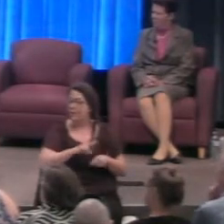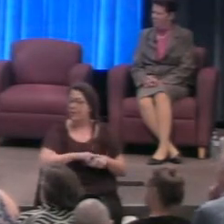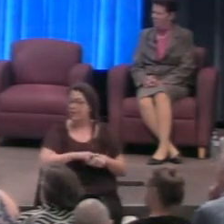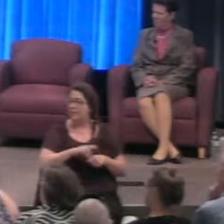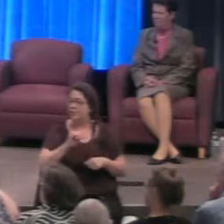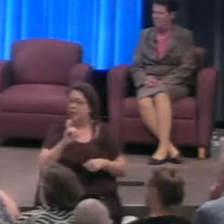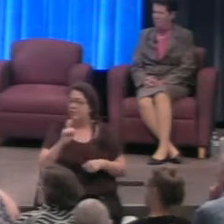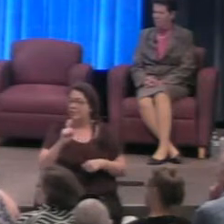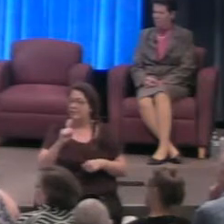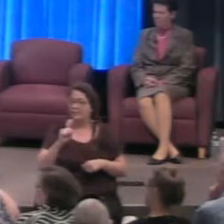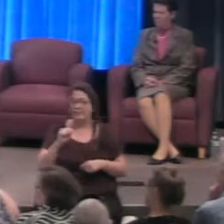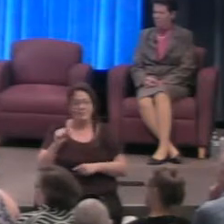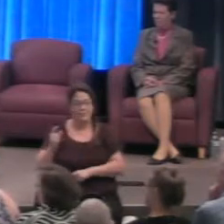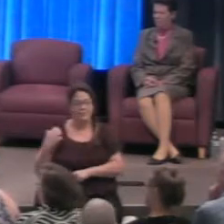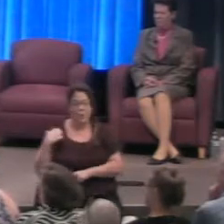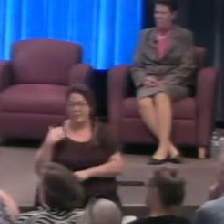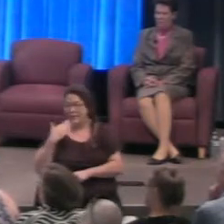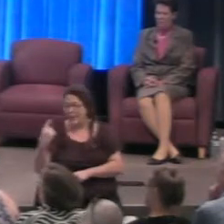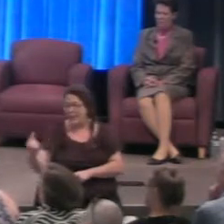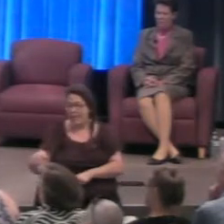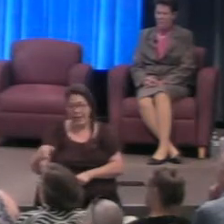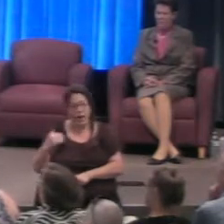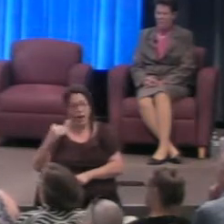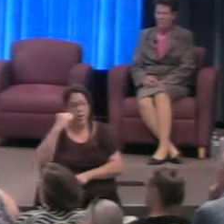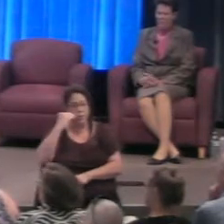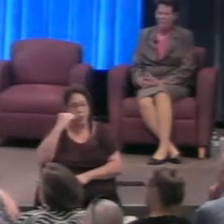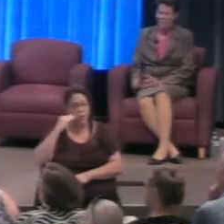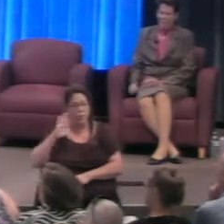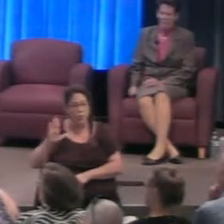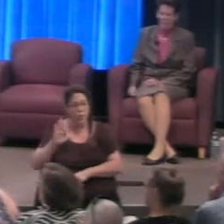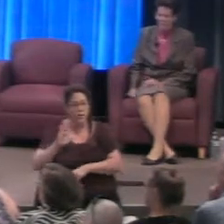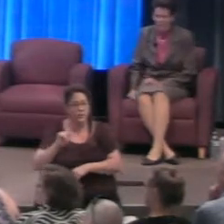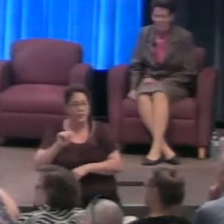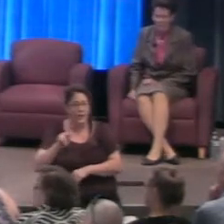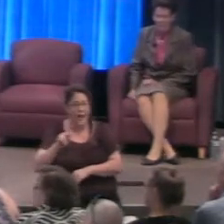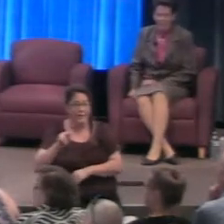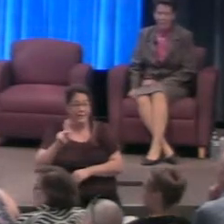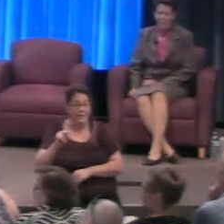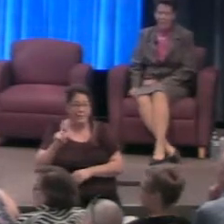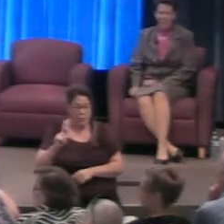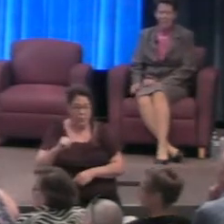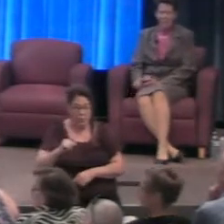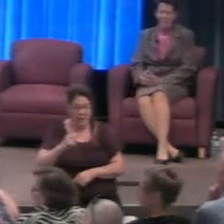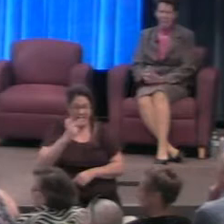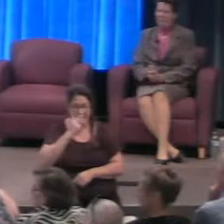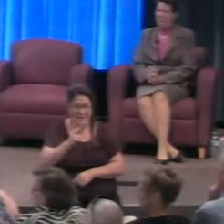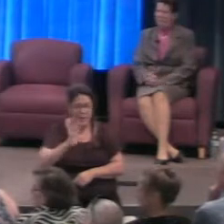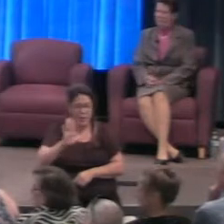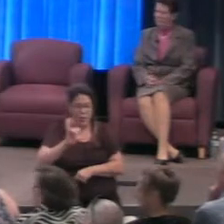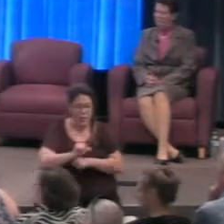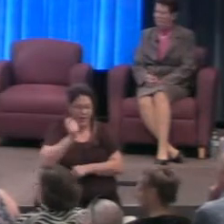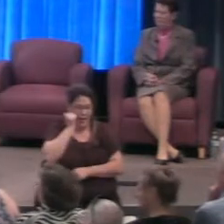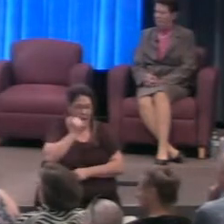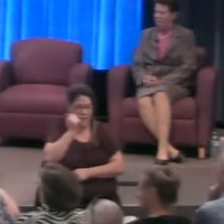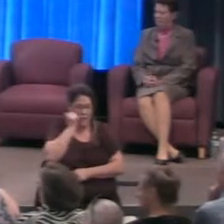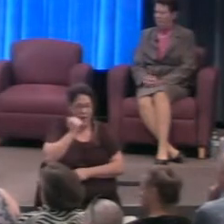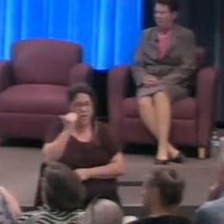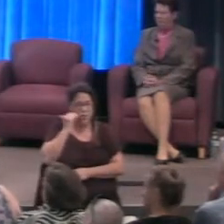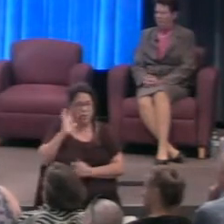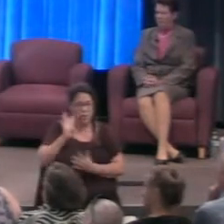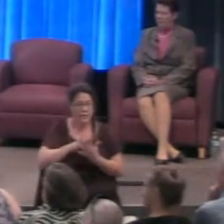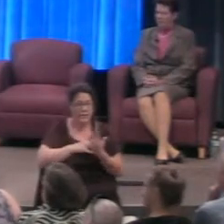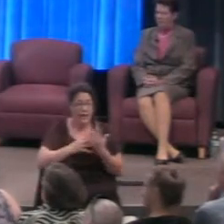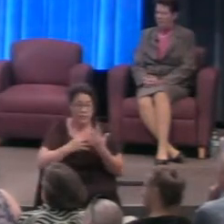coming. I know how daunting your task is. I get to see it up close every day, and I know what your schedule looks like,